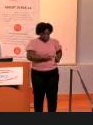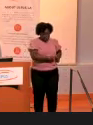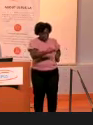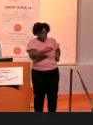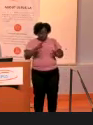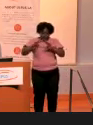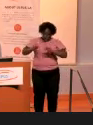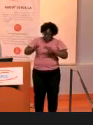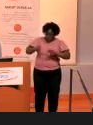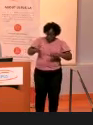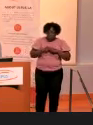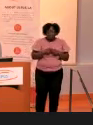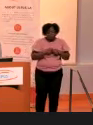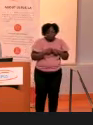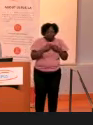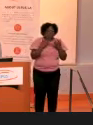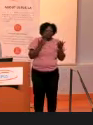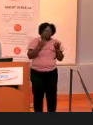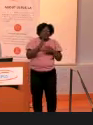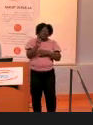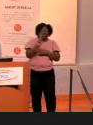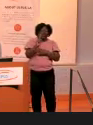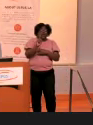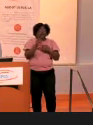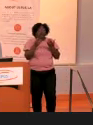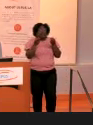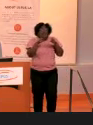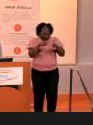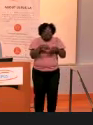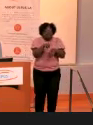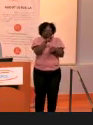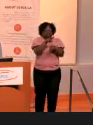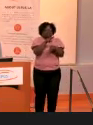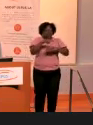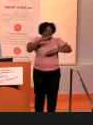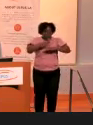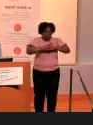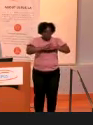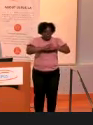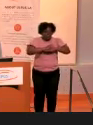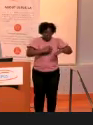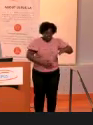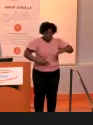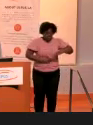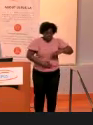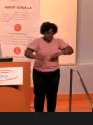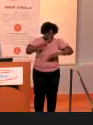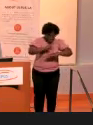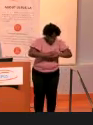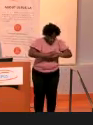The kidney biopsies are done, you're awake, you're lying on your stomach. They just give you local